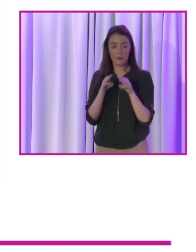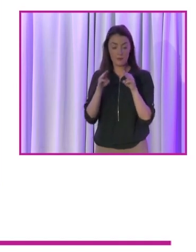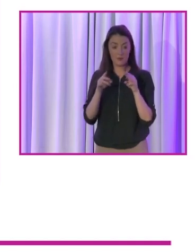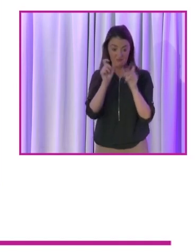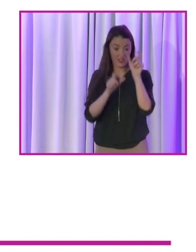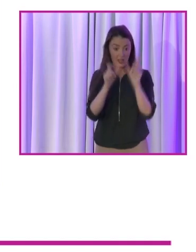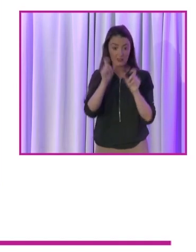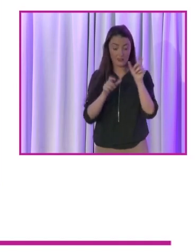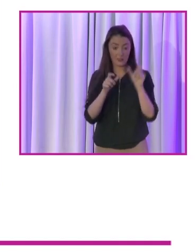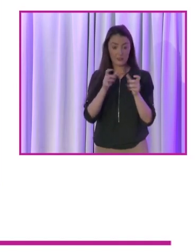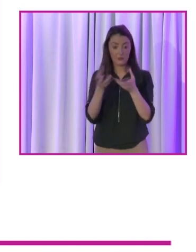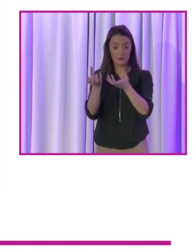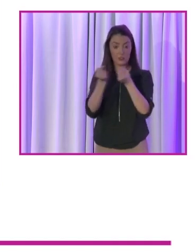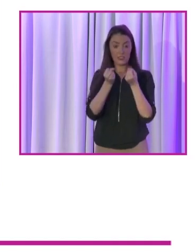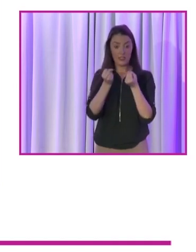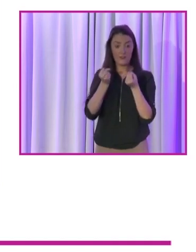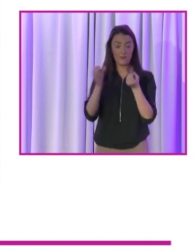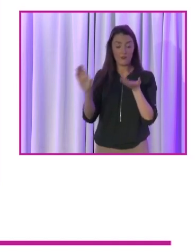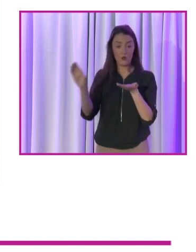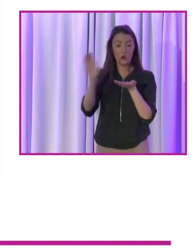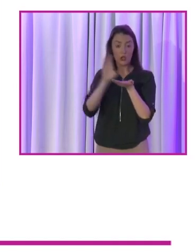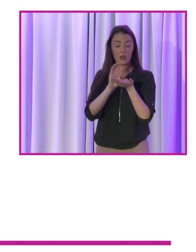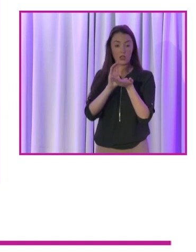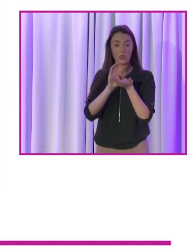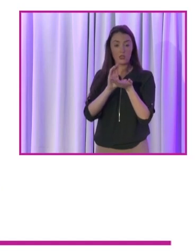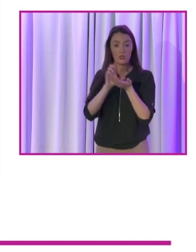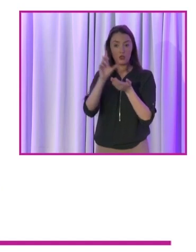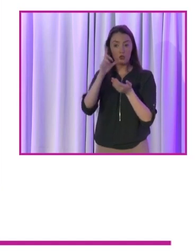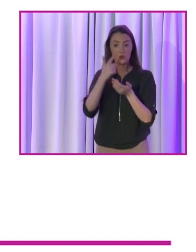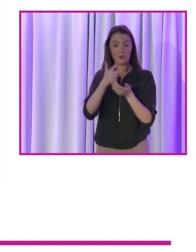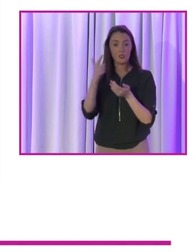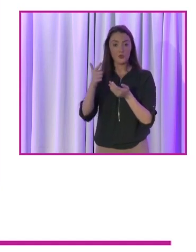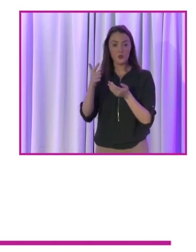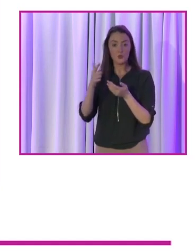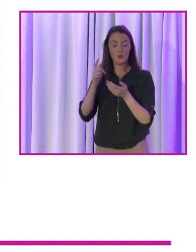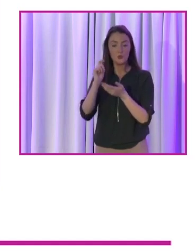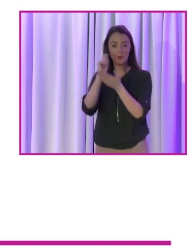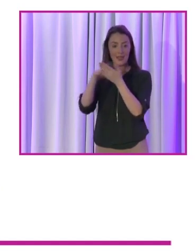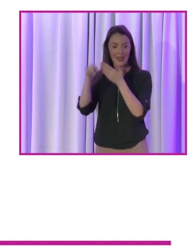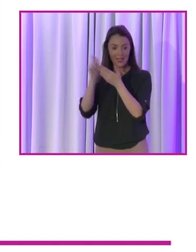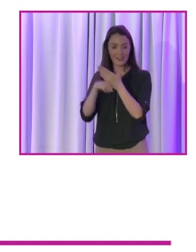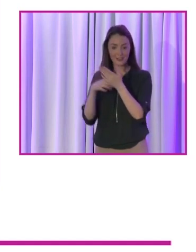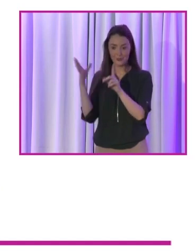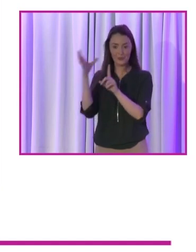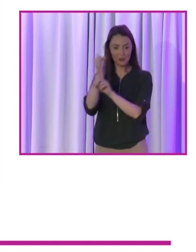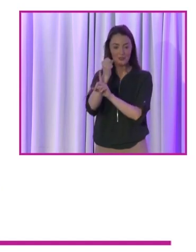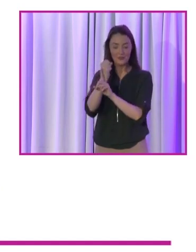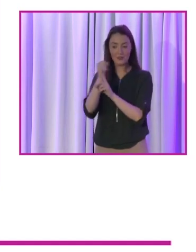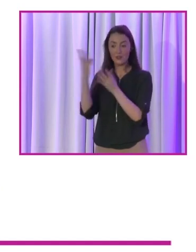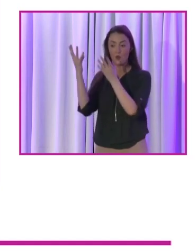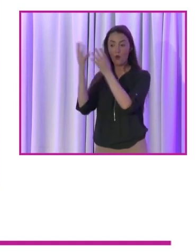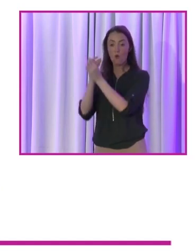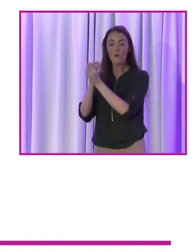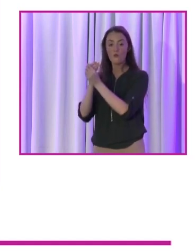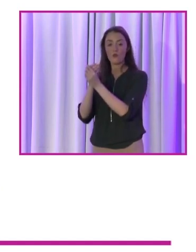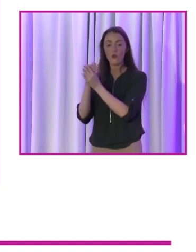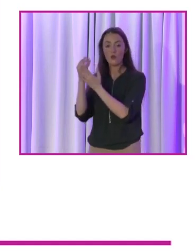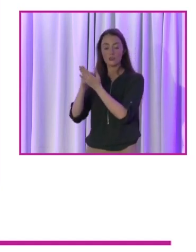candidates were recipients of the fund, and 22 were elected. And the overall total spend for that was